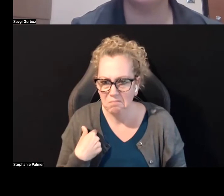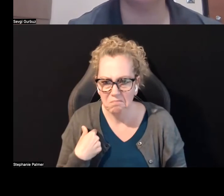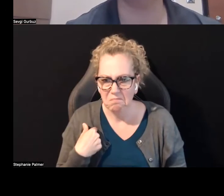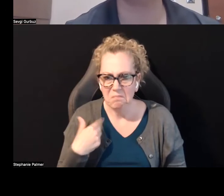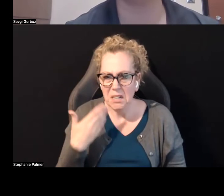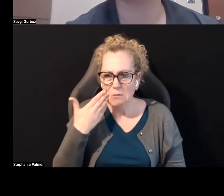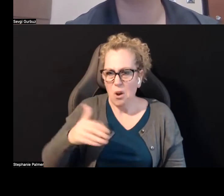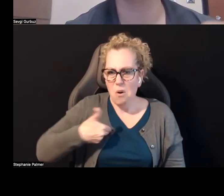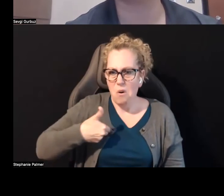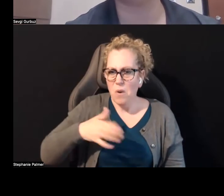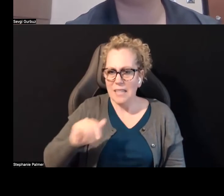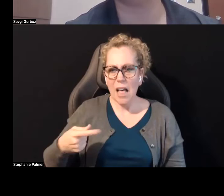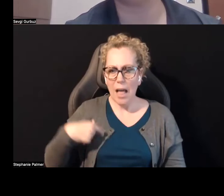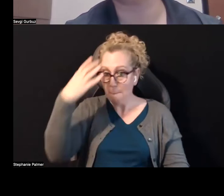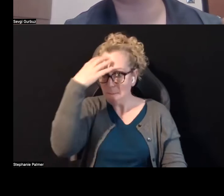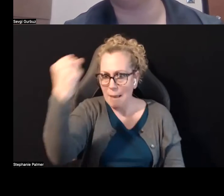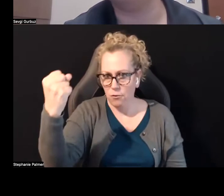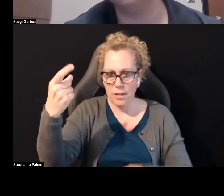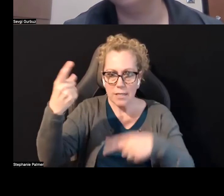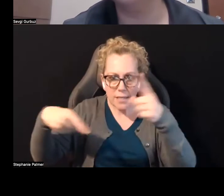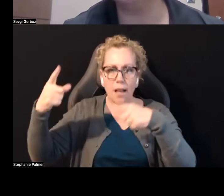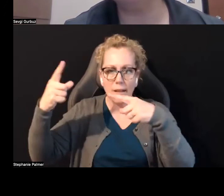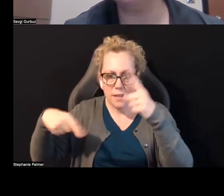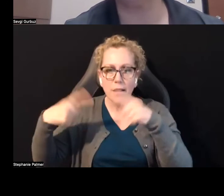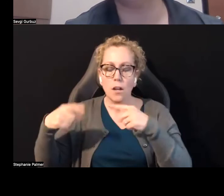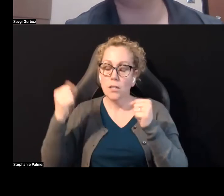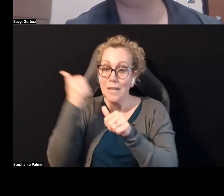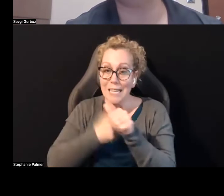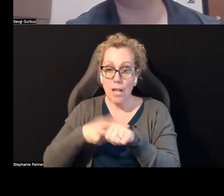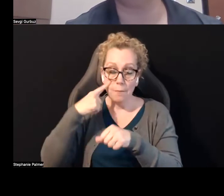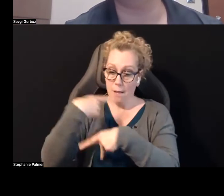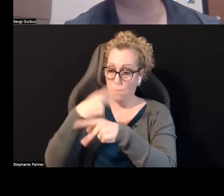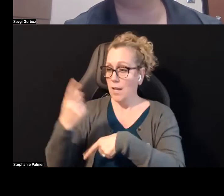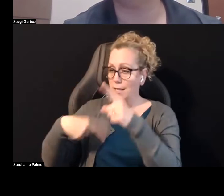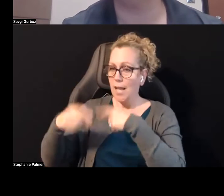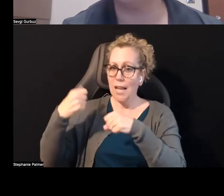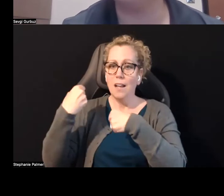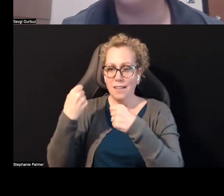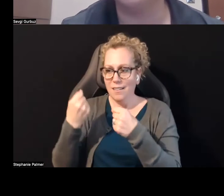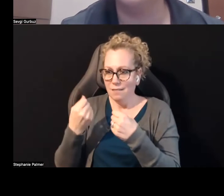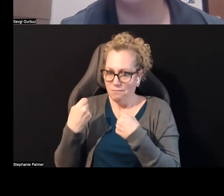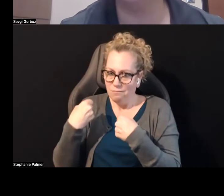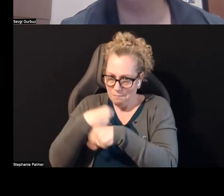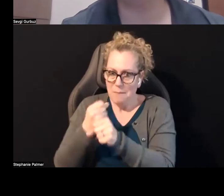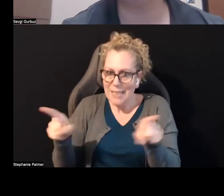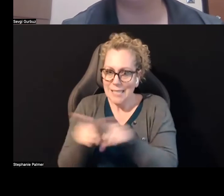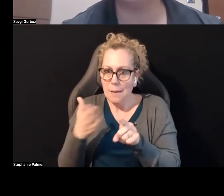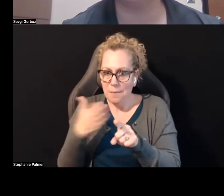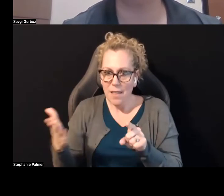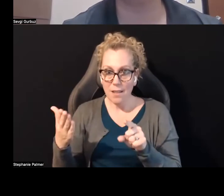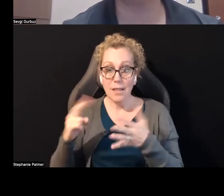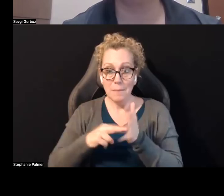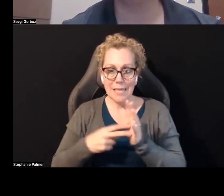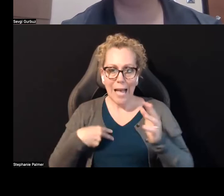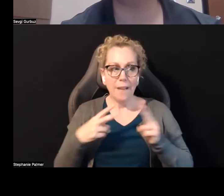I'm memorizing it. So I try to do the same thing each time, which means that I'm more easily predictable than what